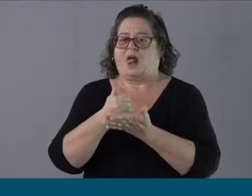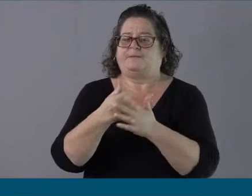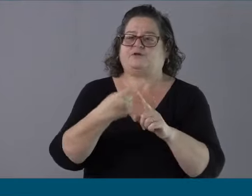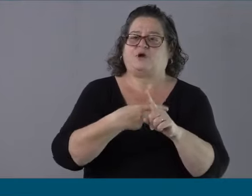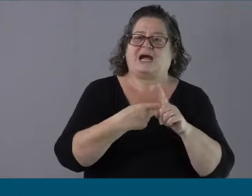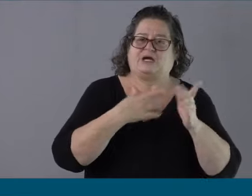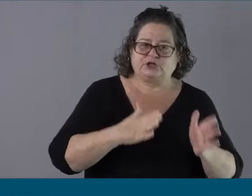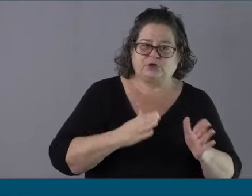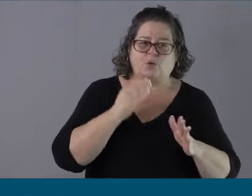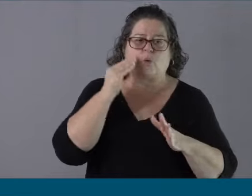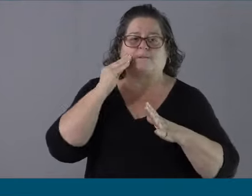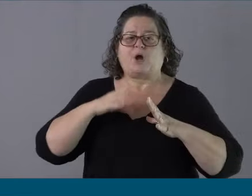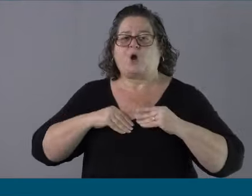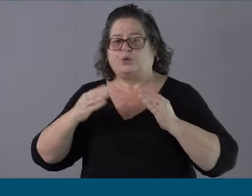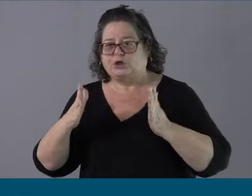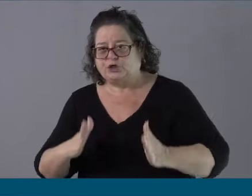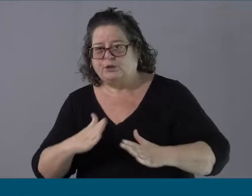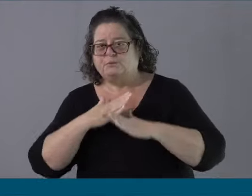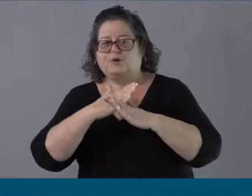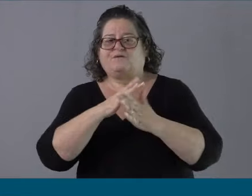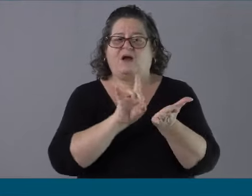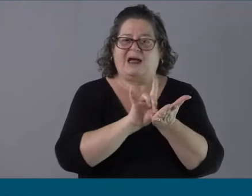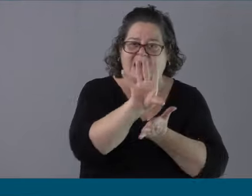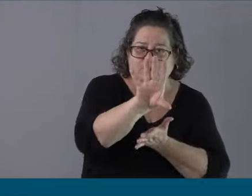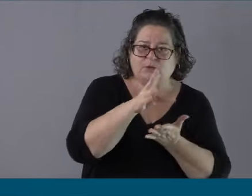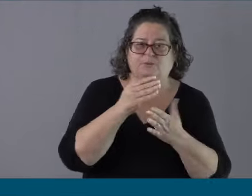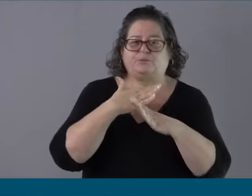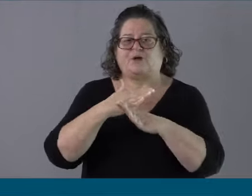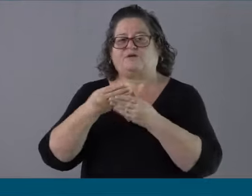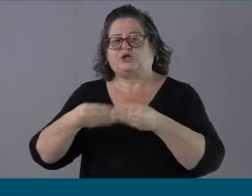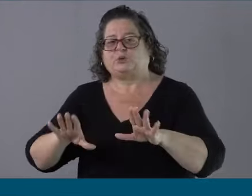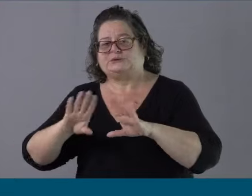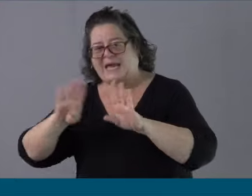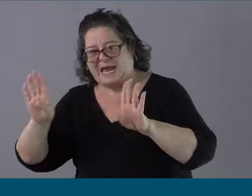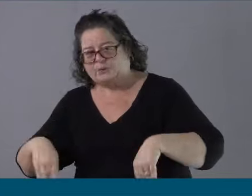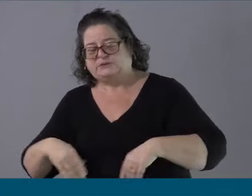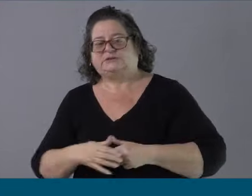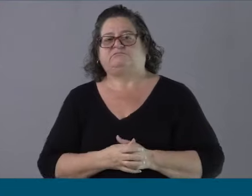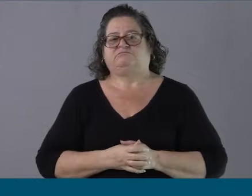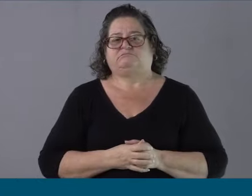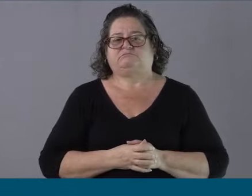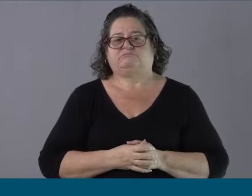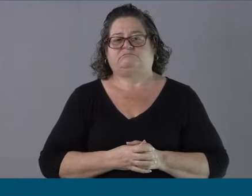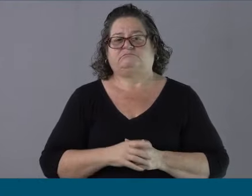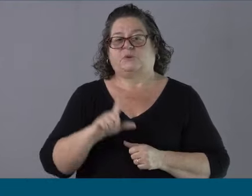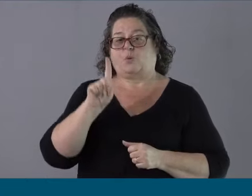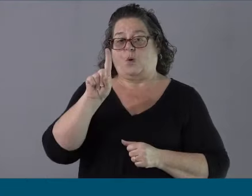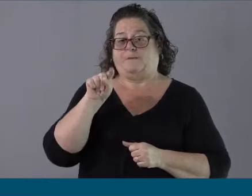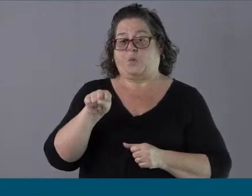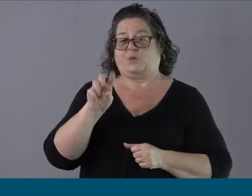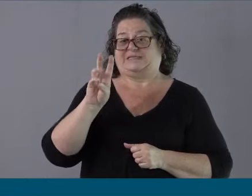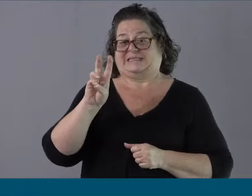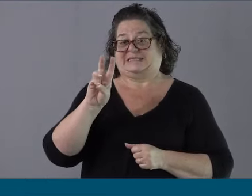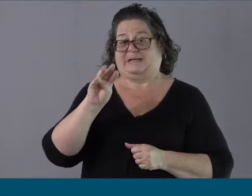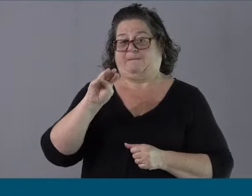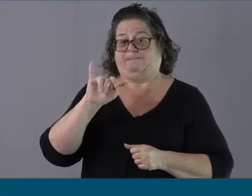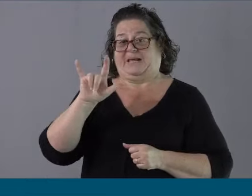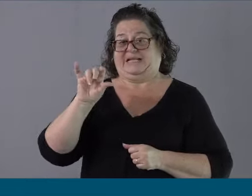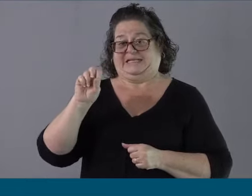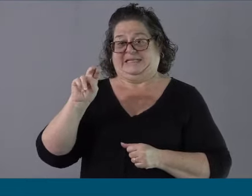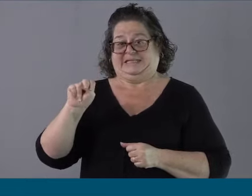Additional actions. Earlier this week, $1.6 million from the U.S. Department of Housing and Urban Development